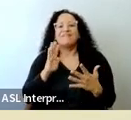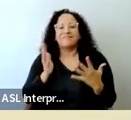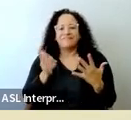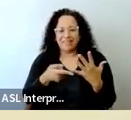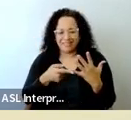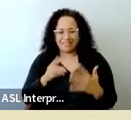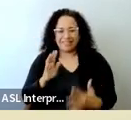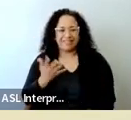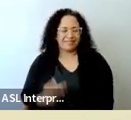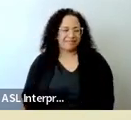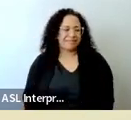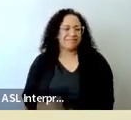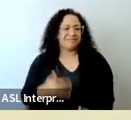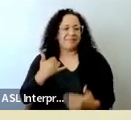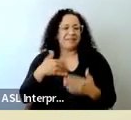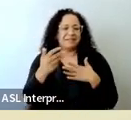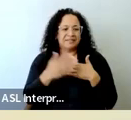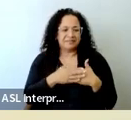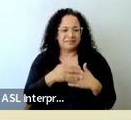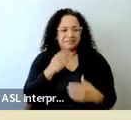can go to the next slide.